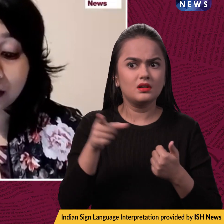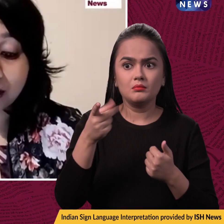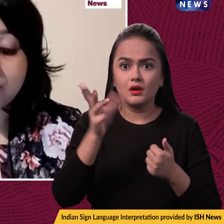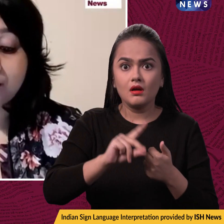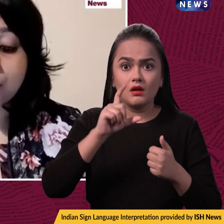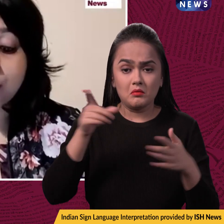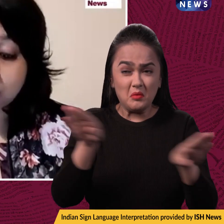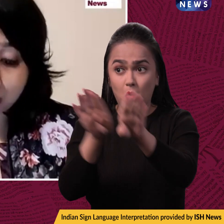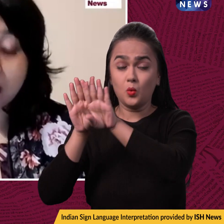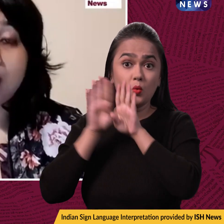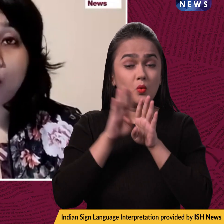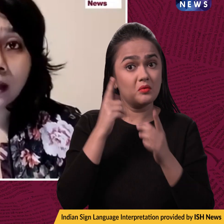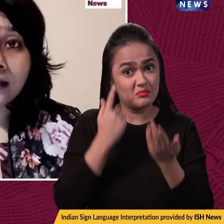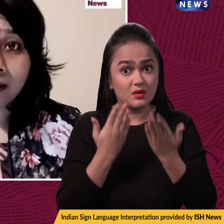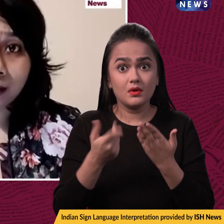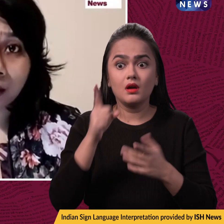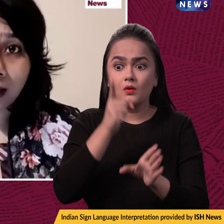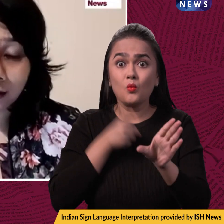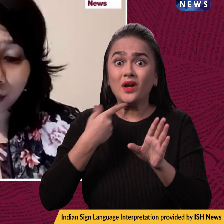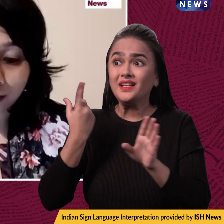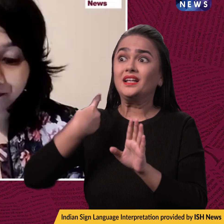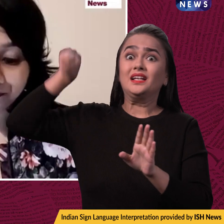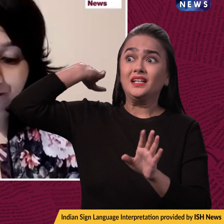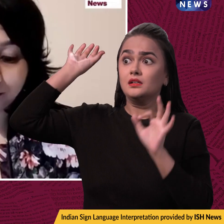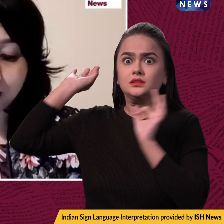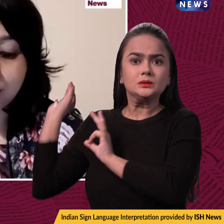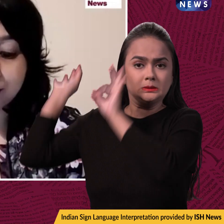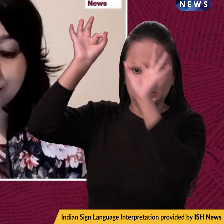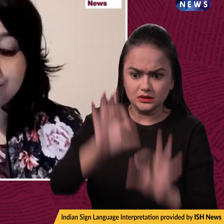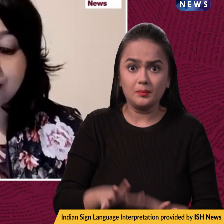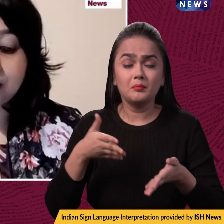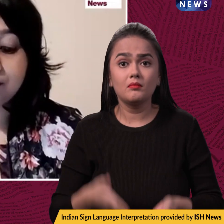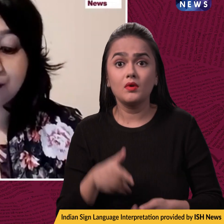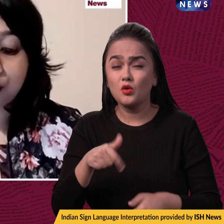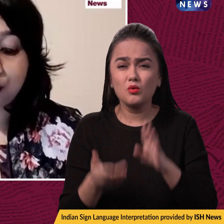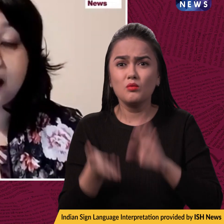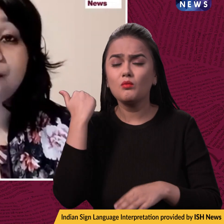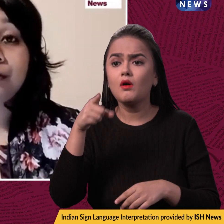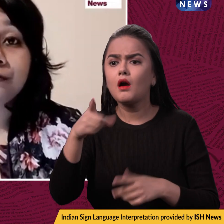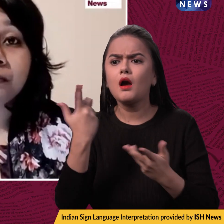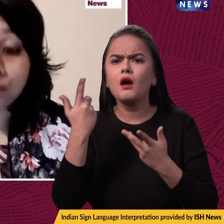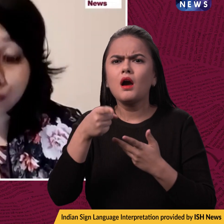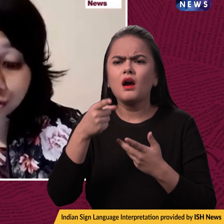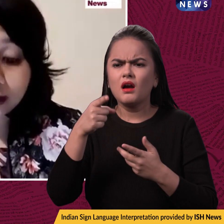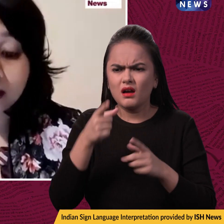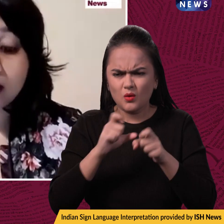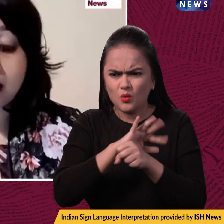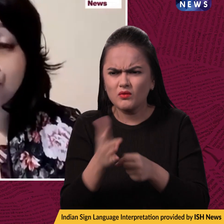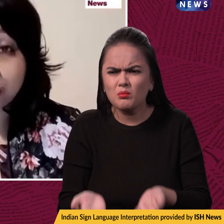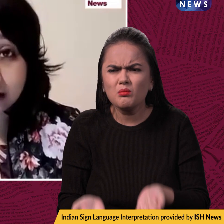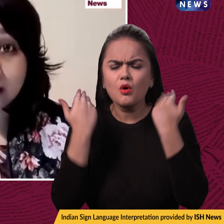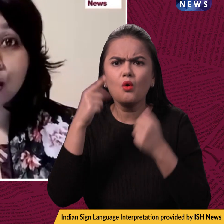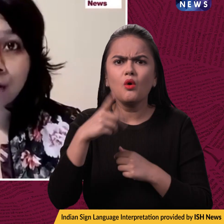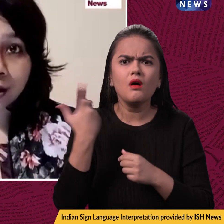of the pandemic where we were 1 year ago," end quote. Now, majority of the cases from Europe has been driven mostly